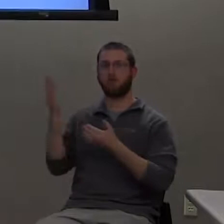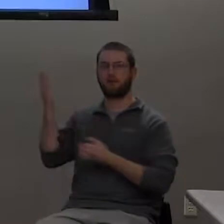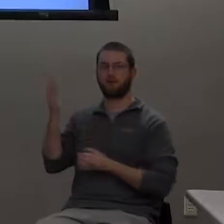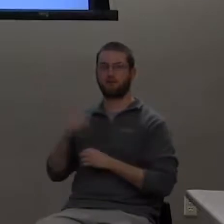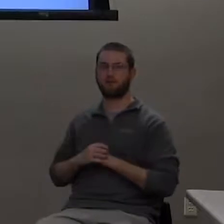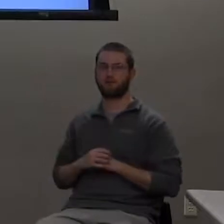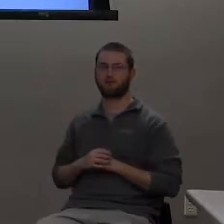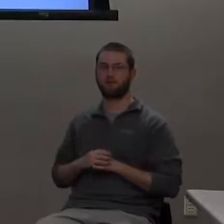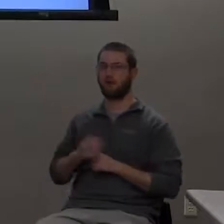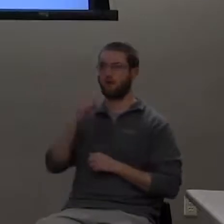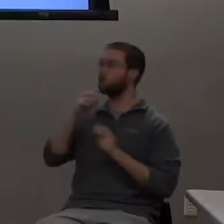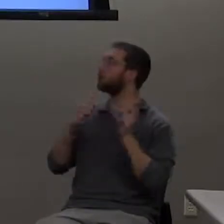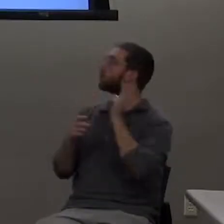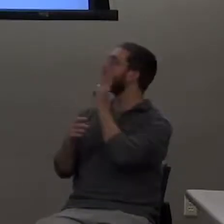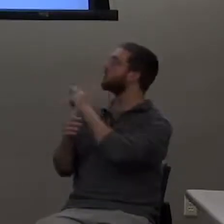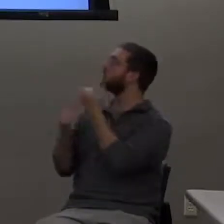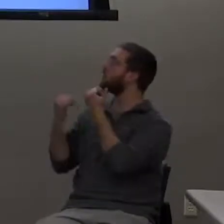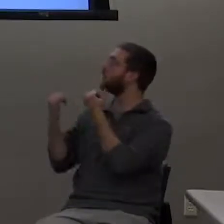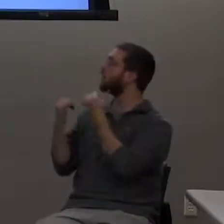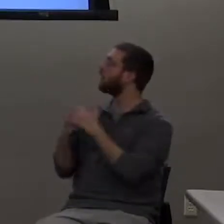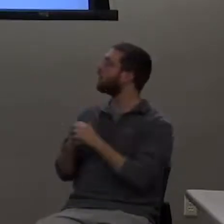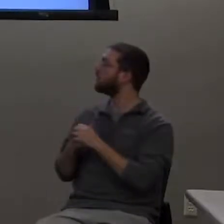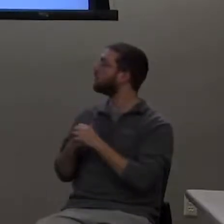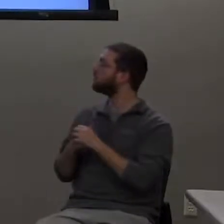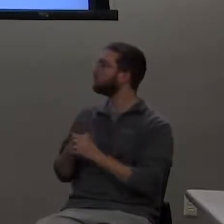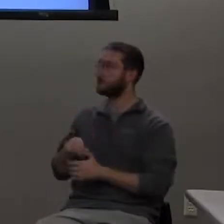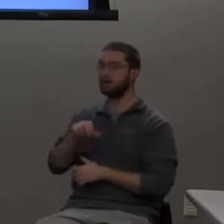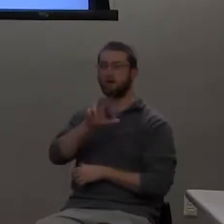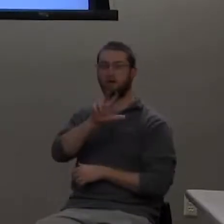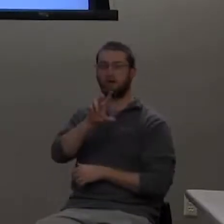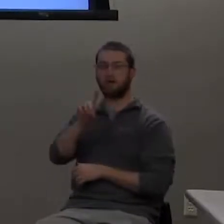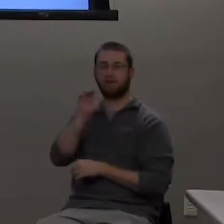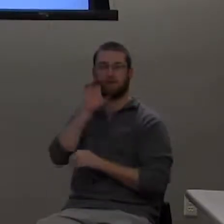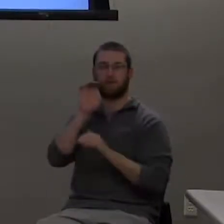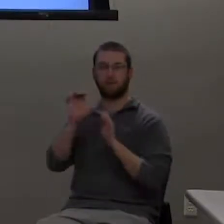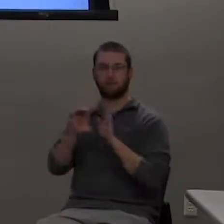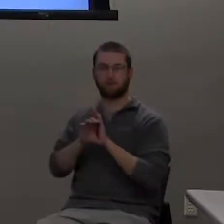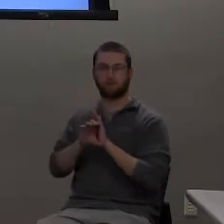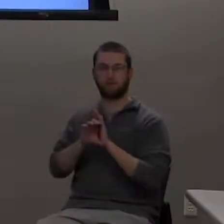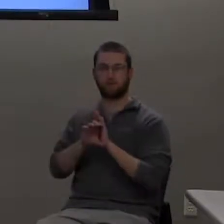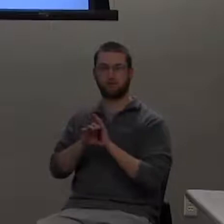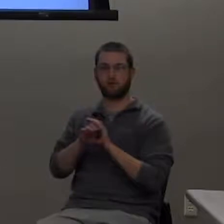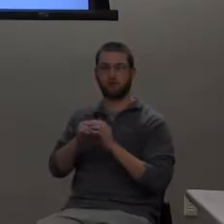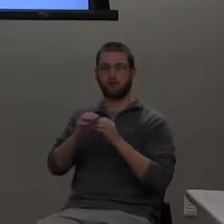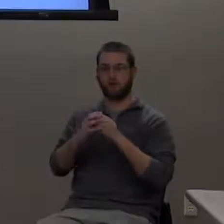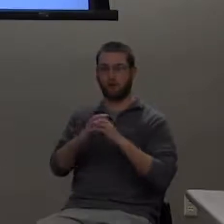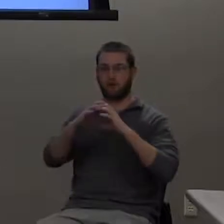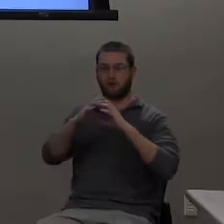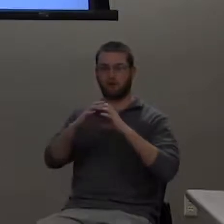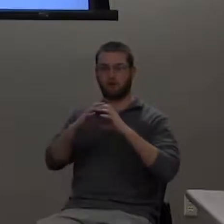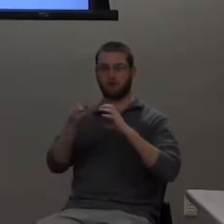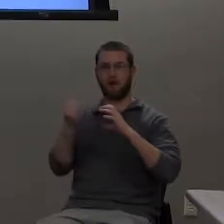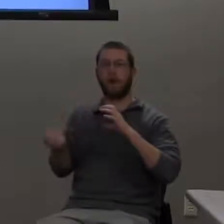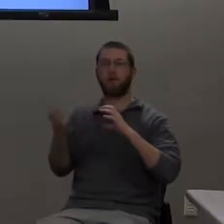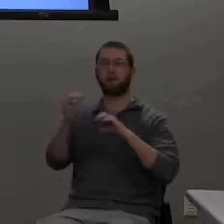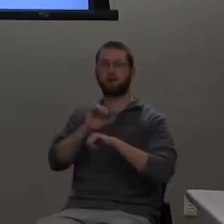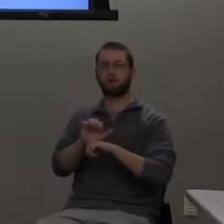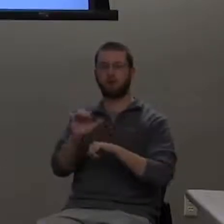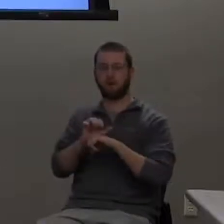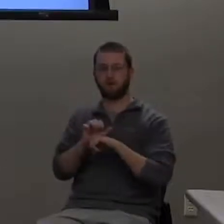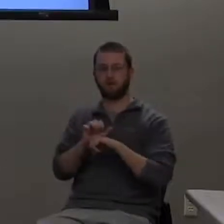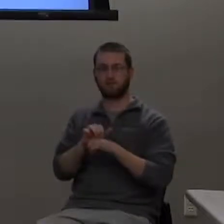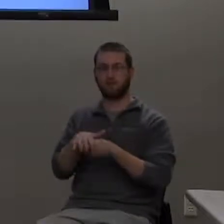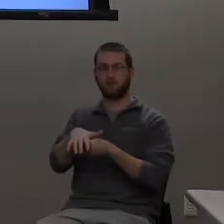you're looking at here is a three-dimensional graphic, if you will. The size of the bubble is the total number of jobs.